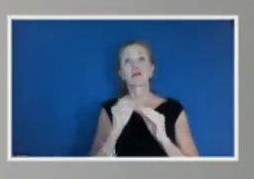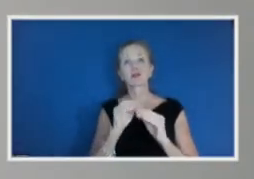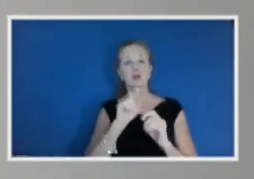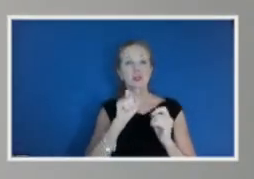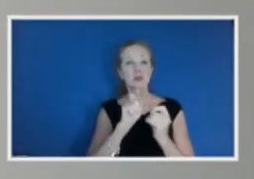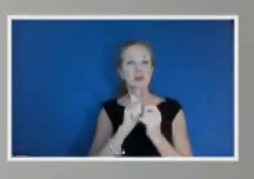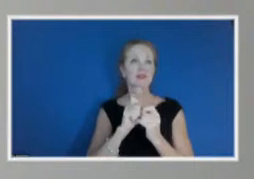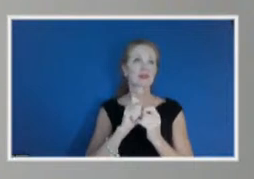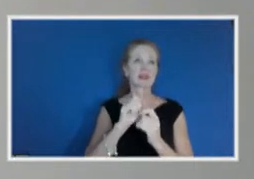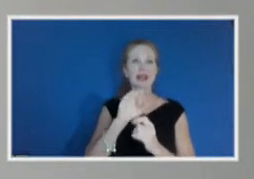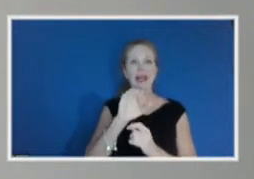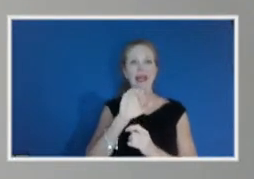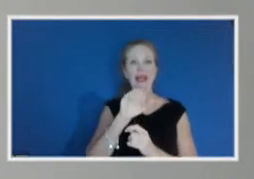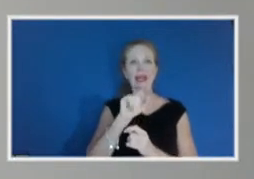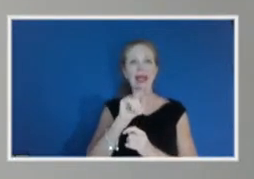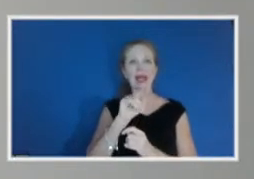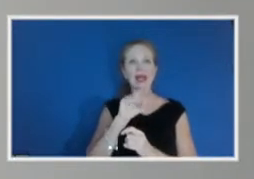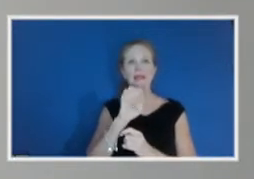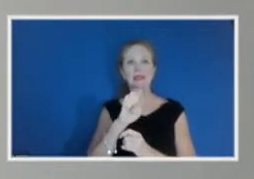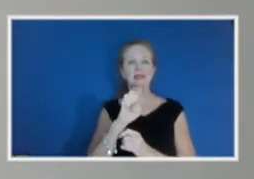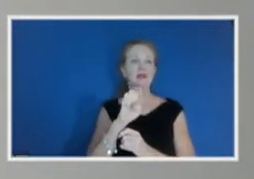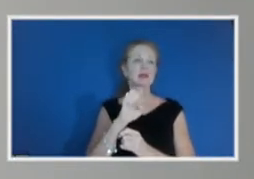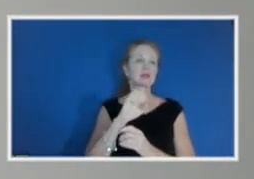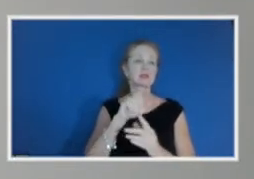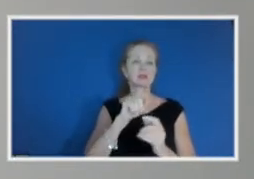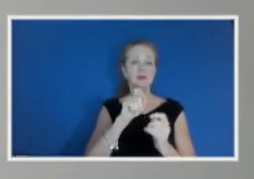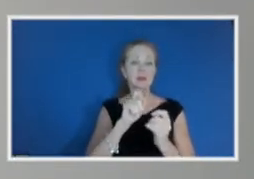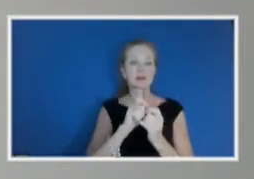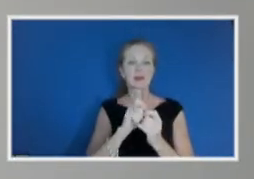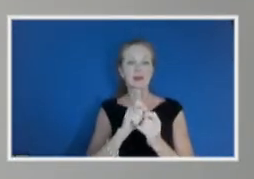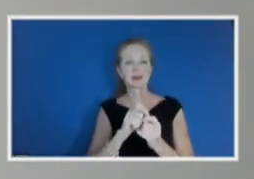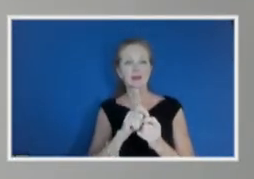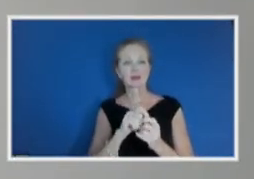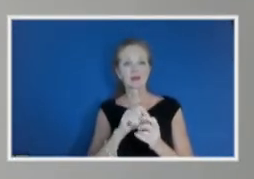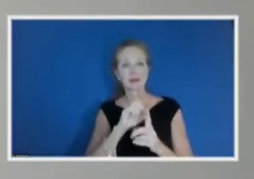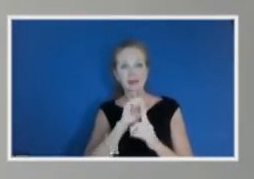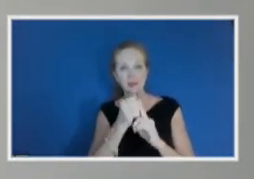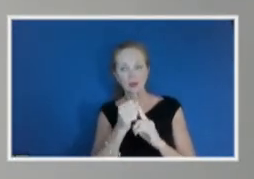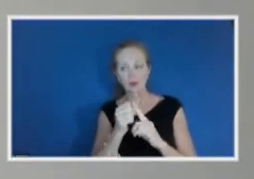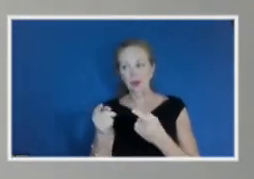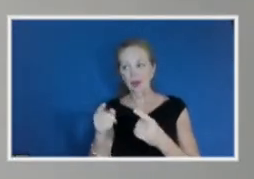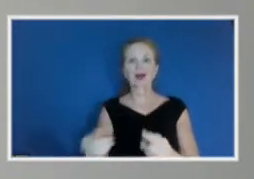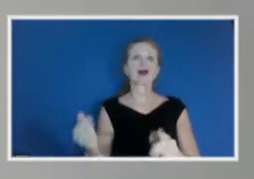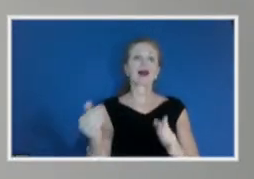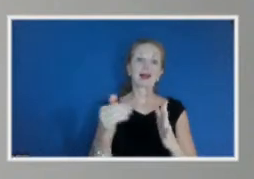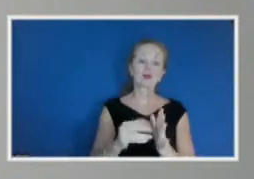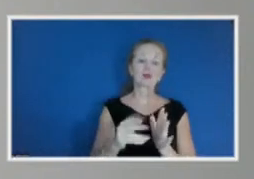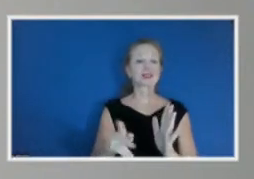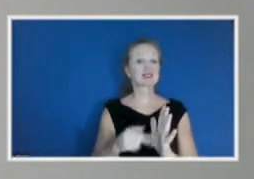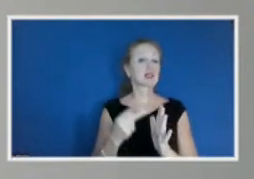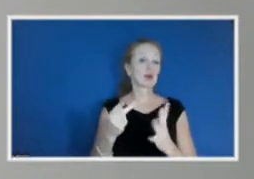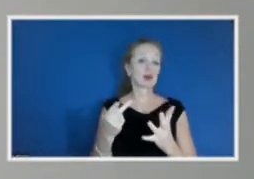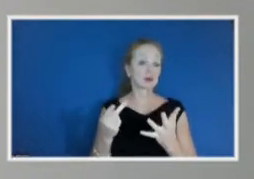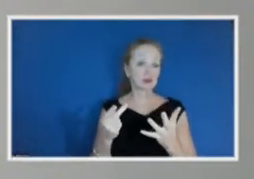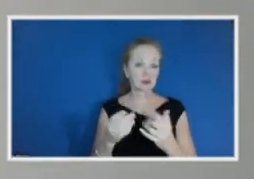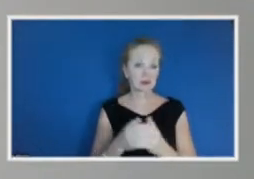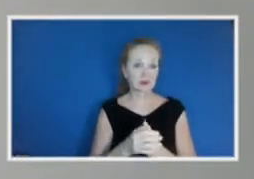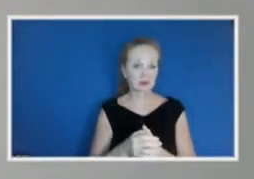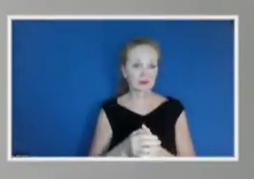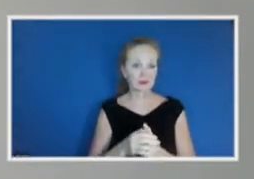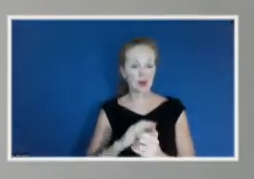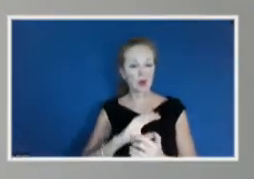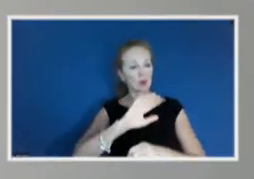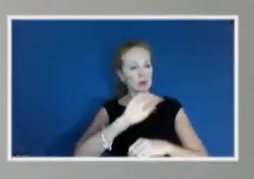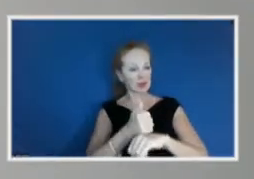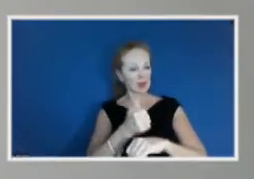specific interests that we had that we would get in front of and have those press conferences. I think from the date that we implemented this new